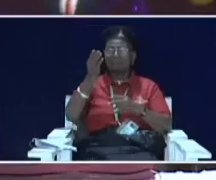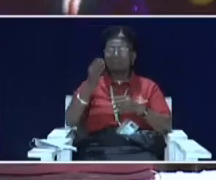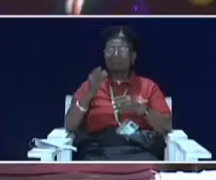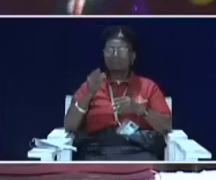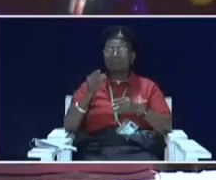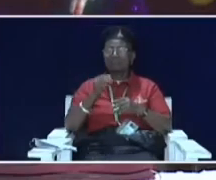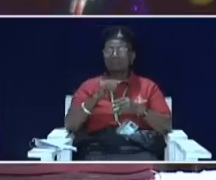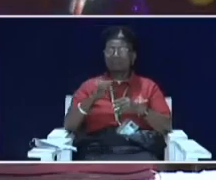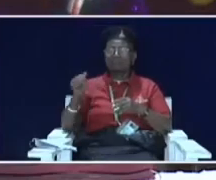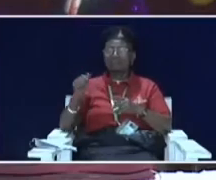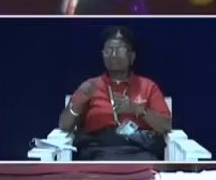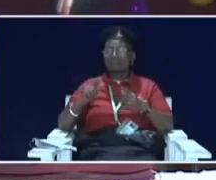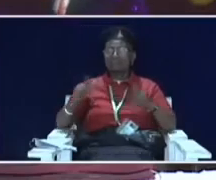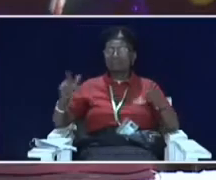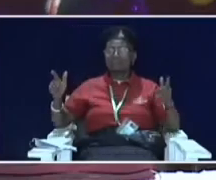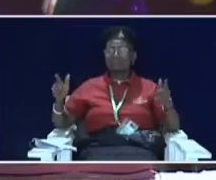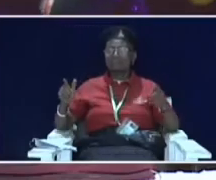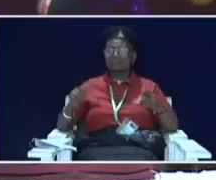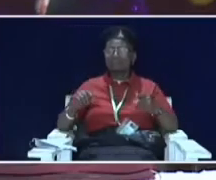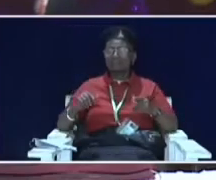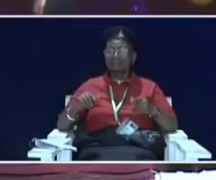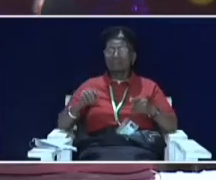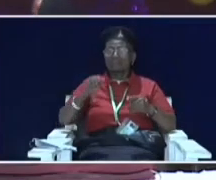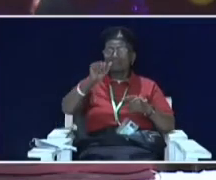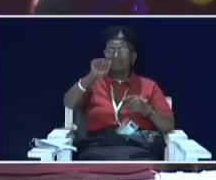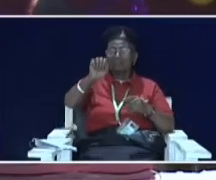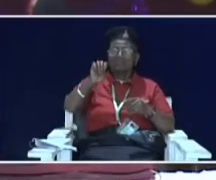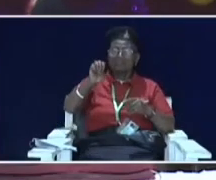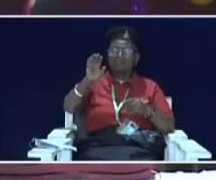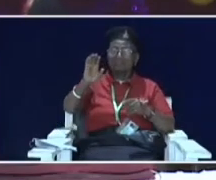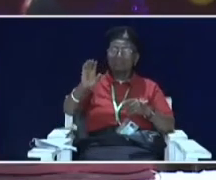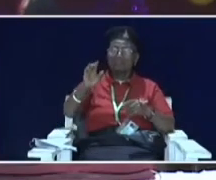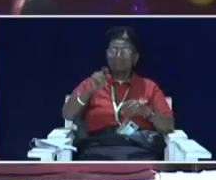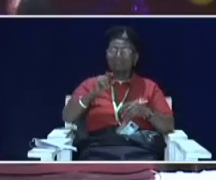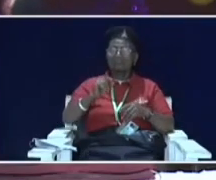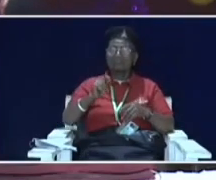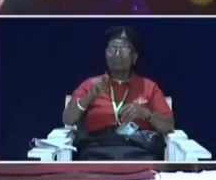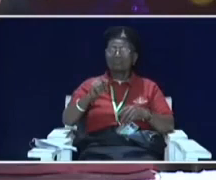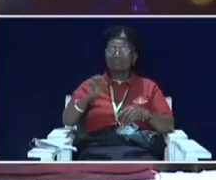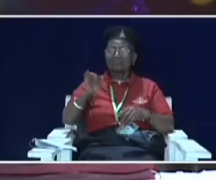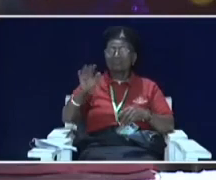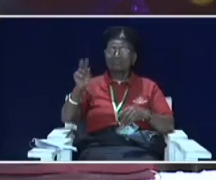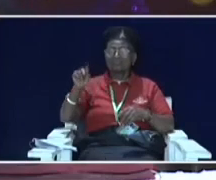a large section of the forest,